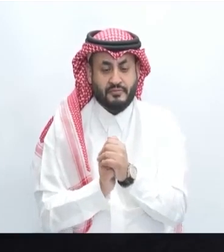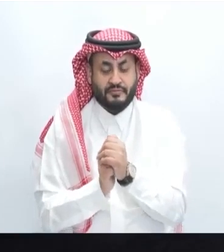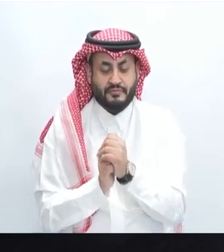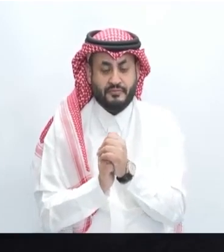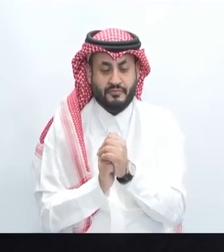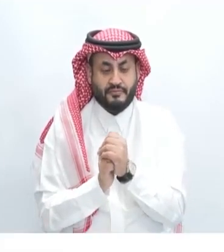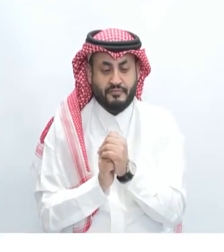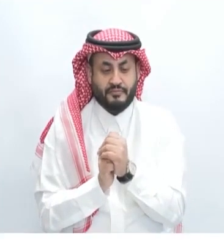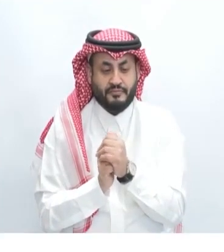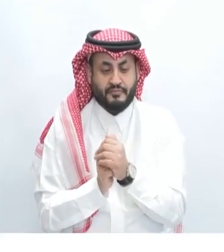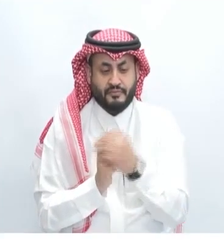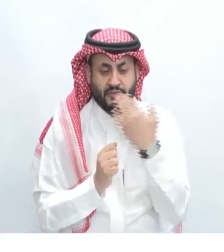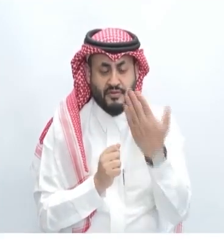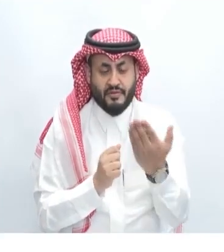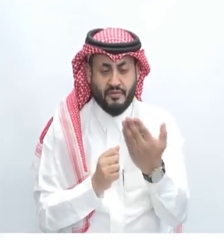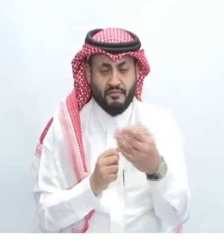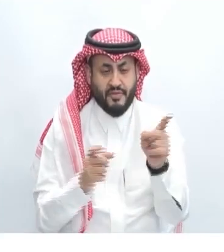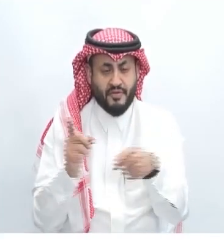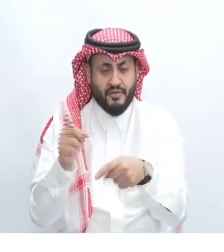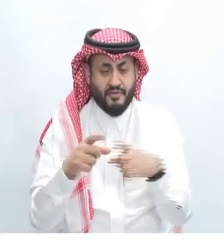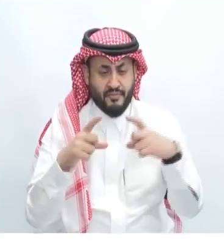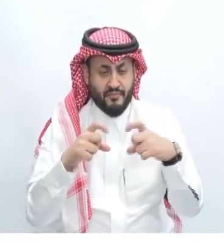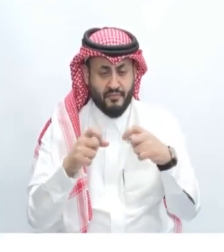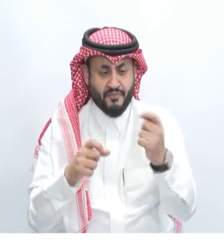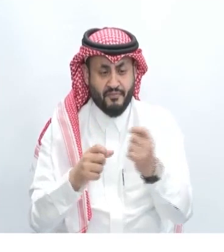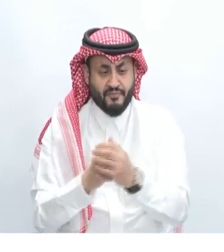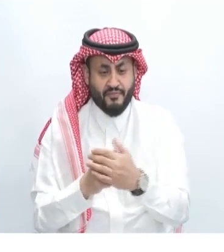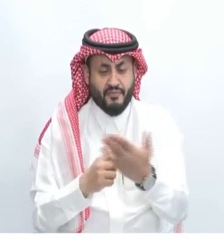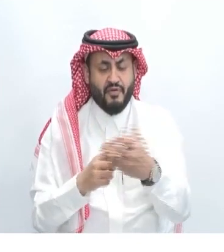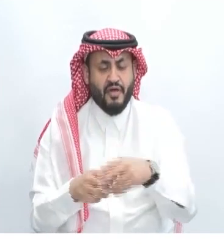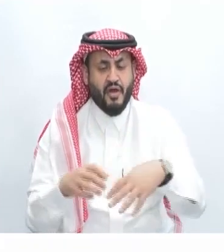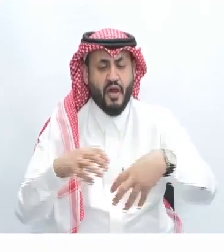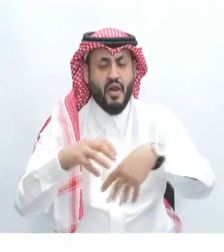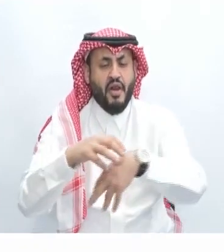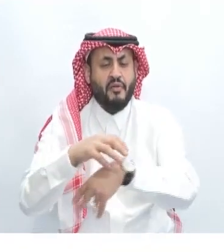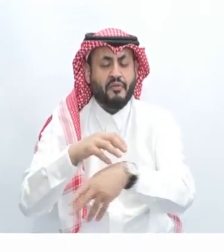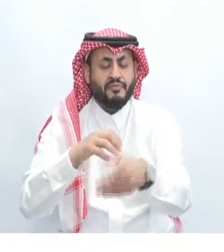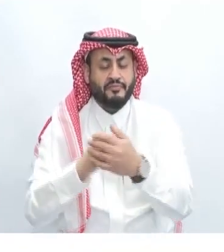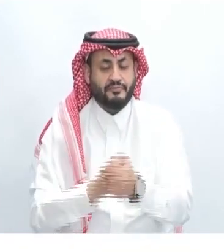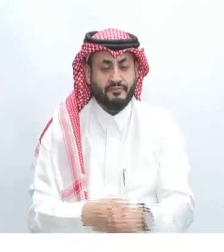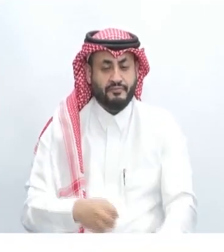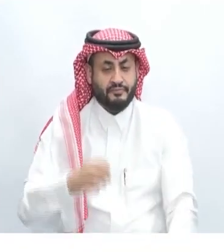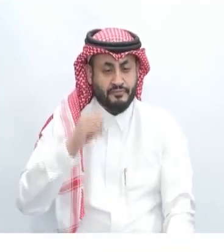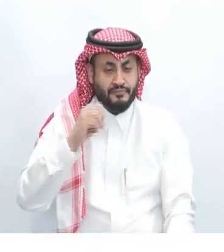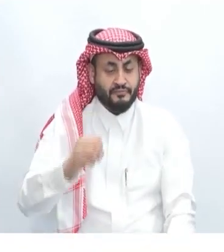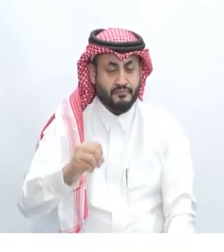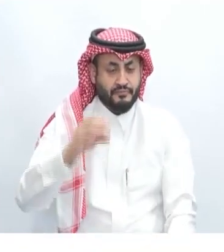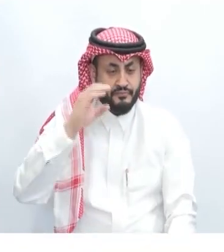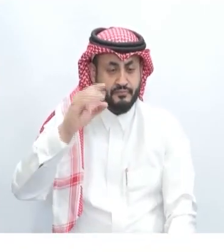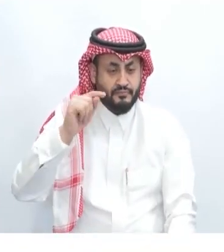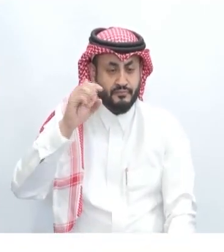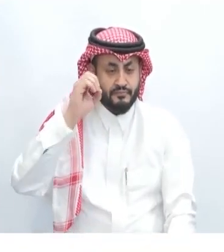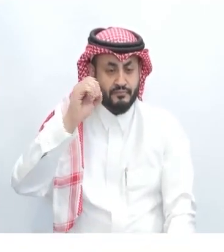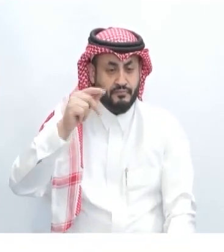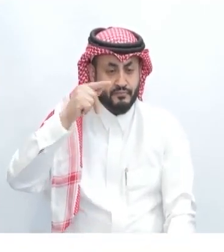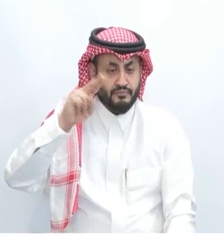the appropriate picture. So for example, the first one, the octopus, this is what do you mean, which is a sea animal.